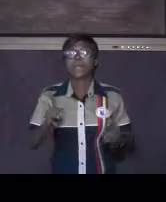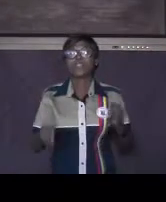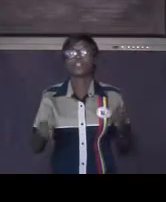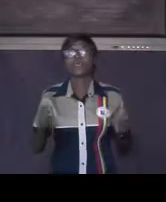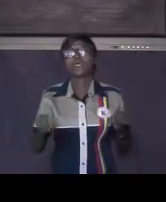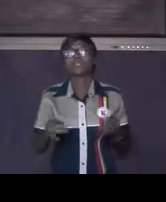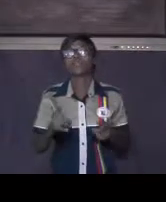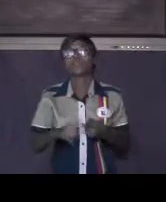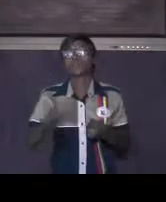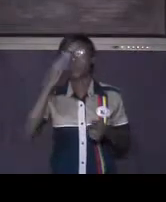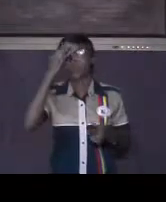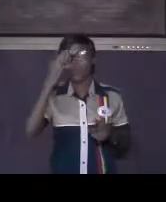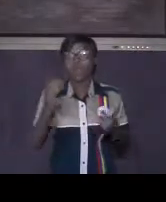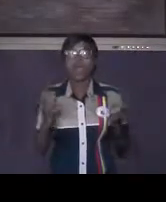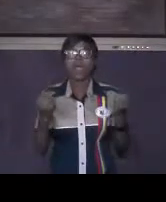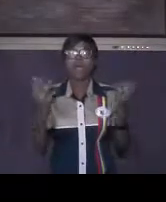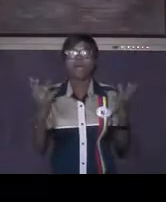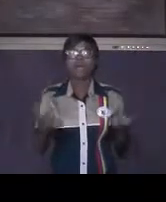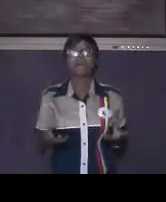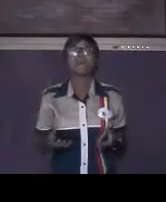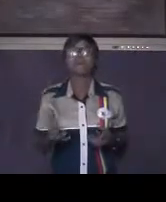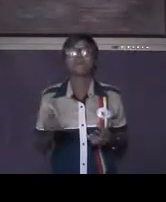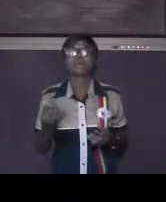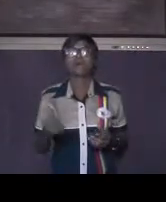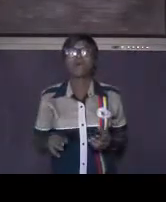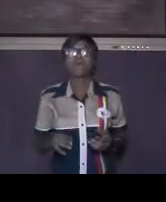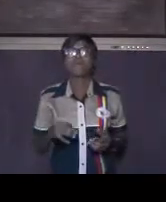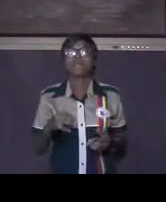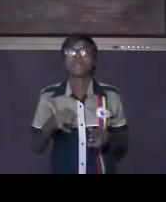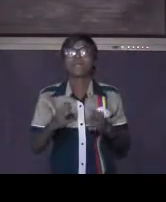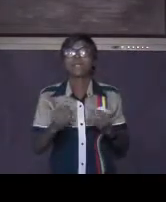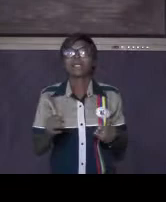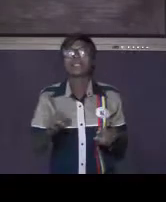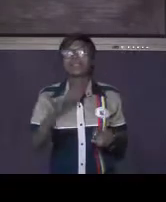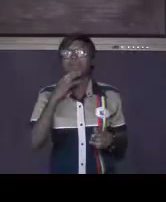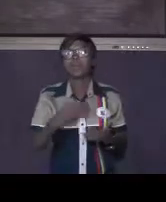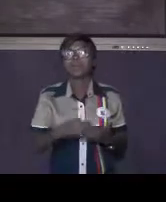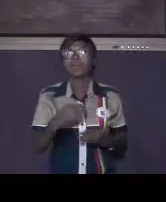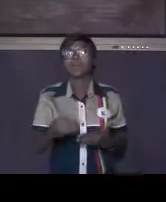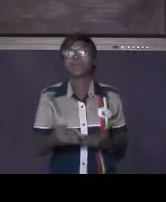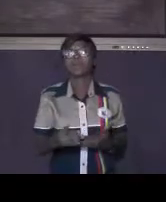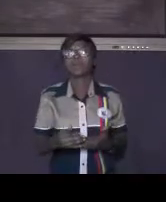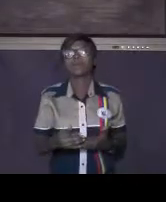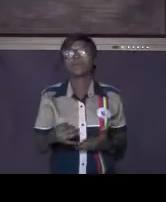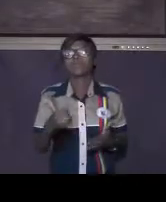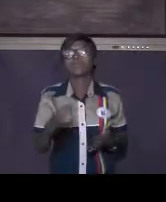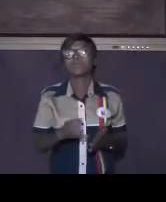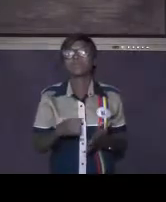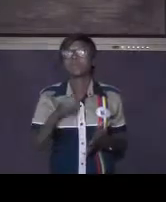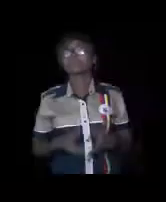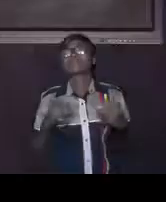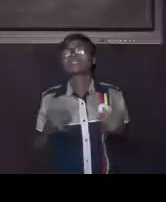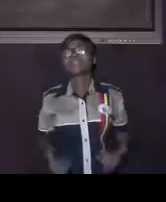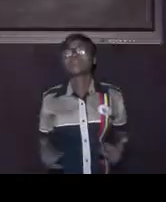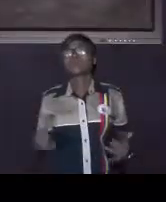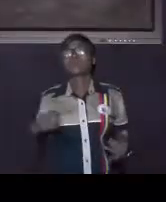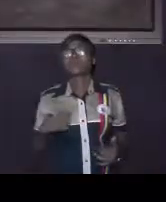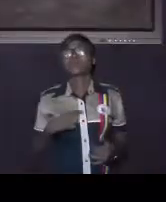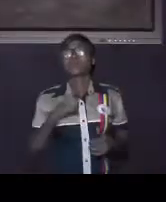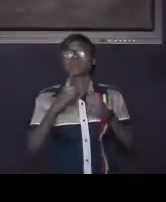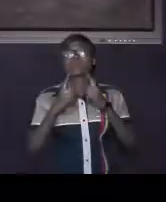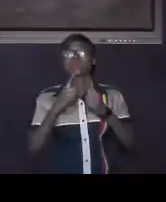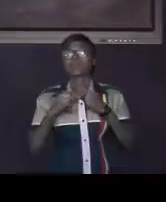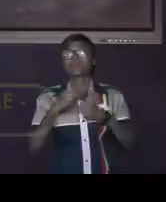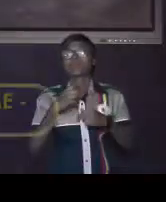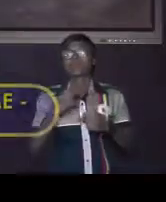the exact amount of land that they are buying. And so land itself is space. Now we